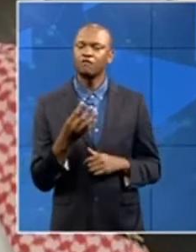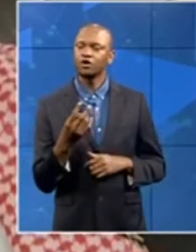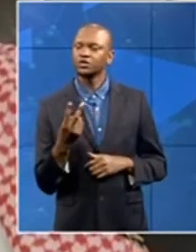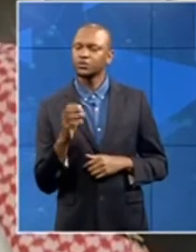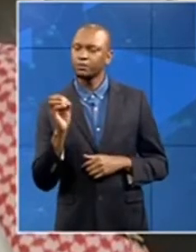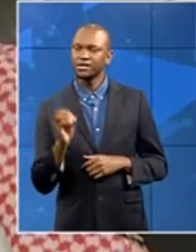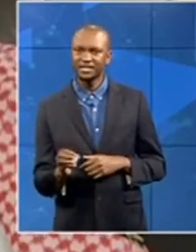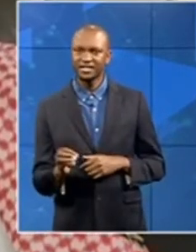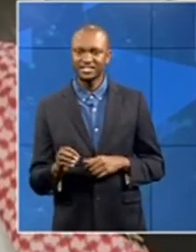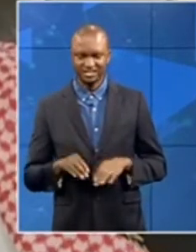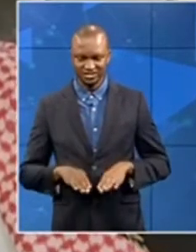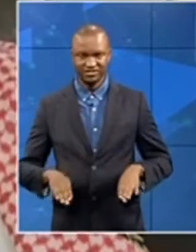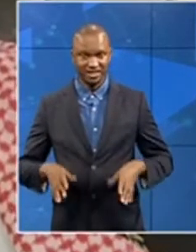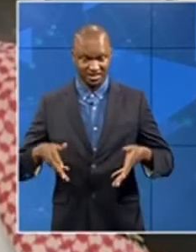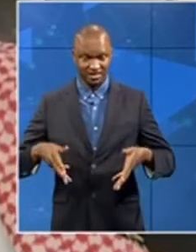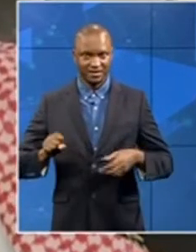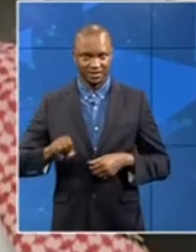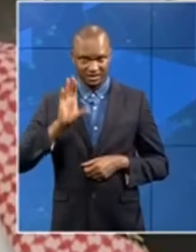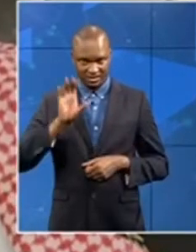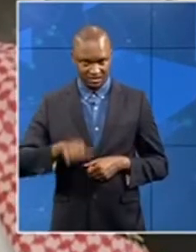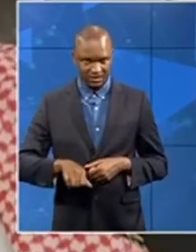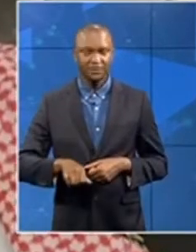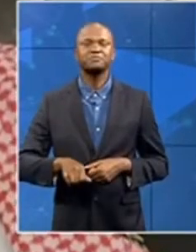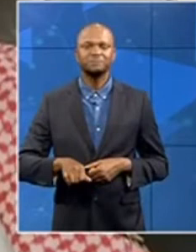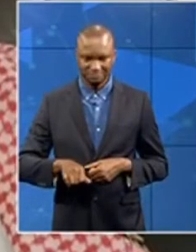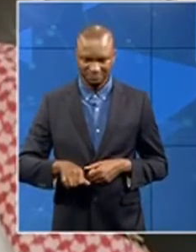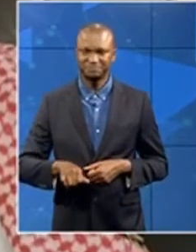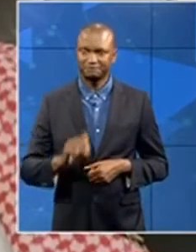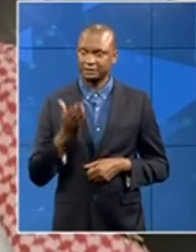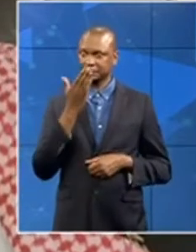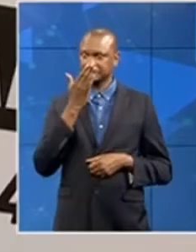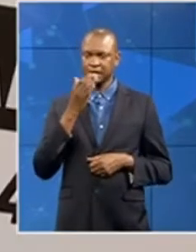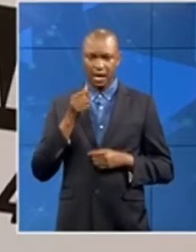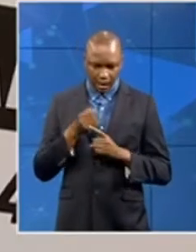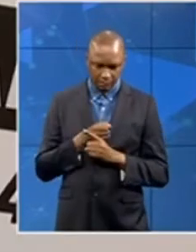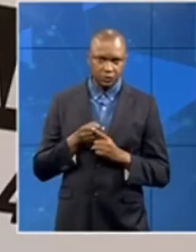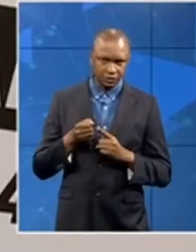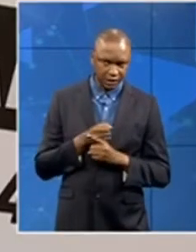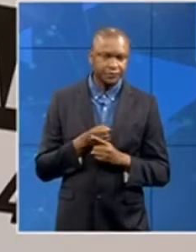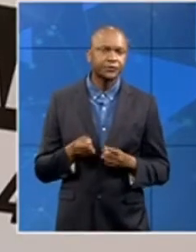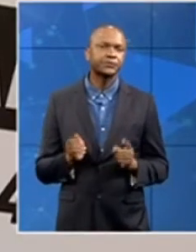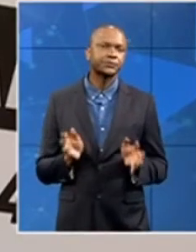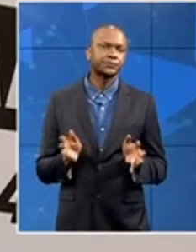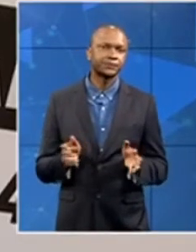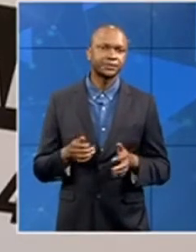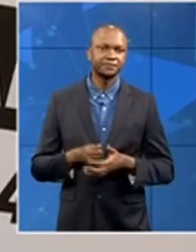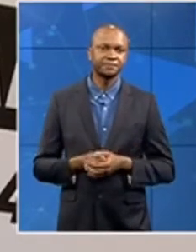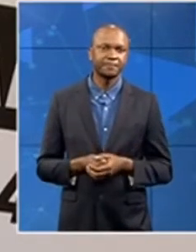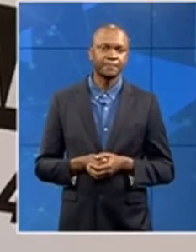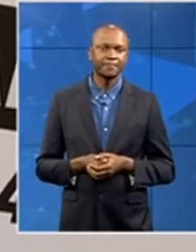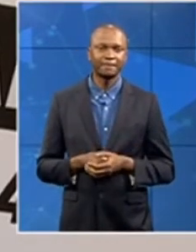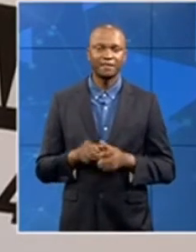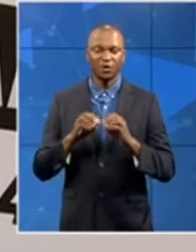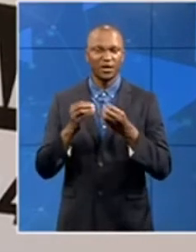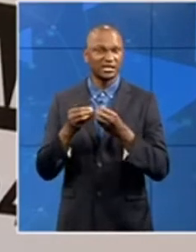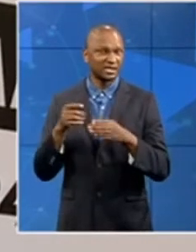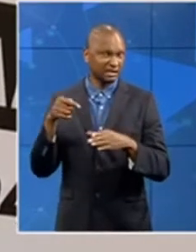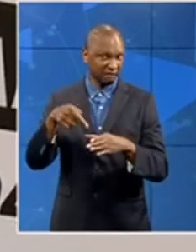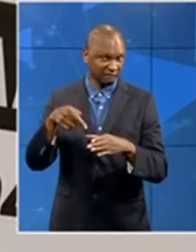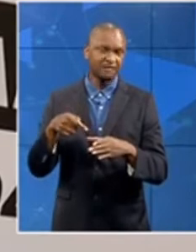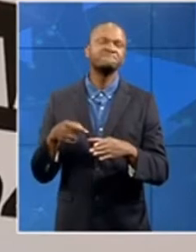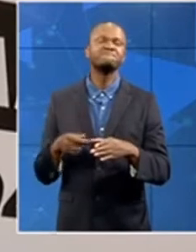South Africa have experienced some form of maltreatment. Emphakathi iNot in My Name ithi